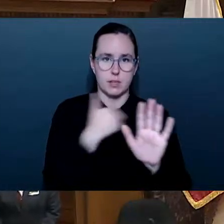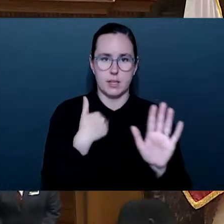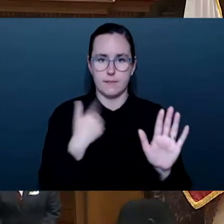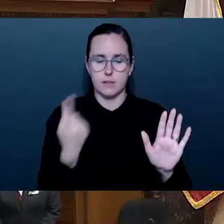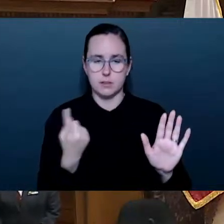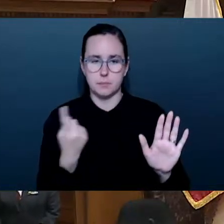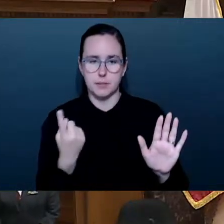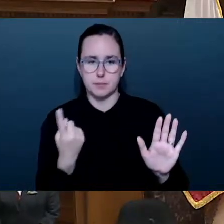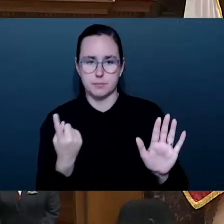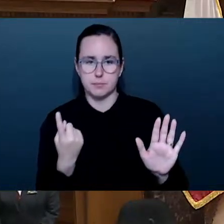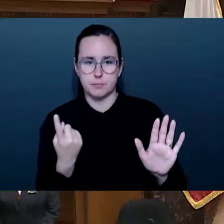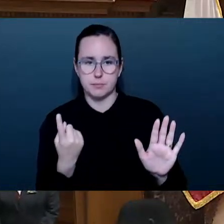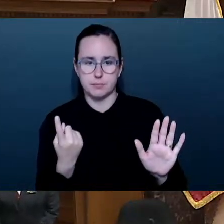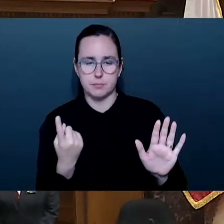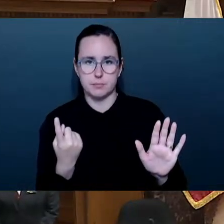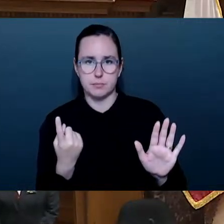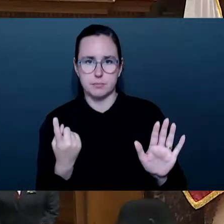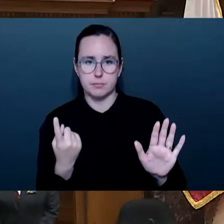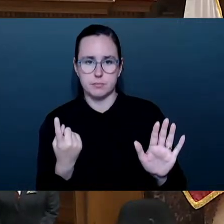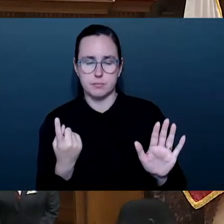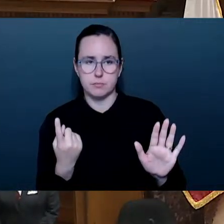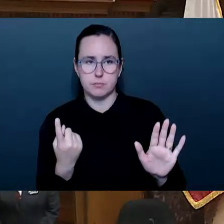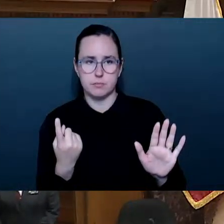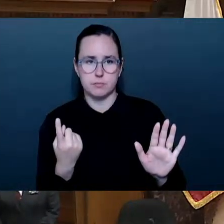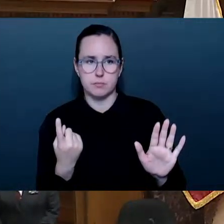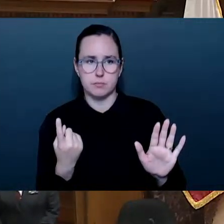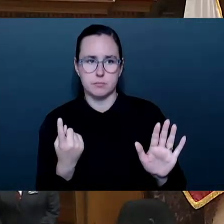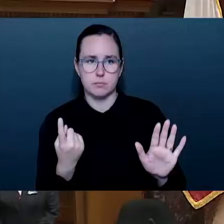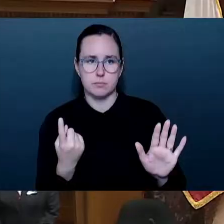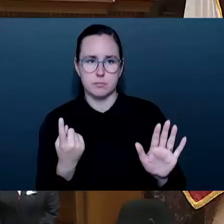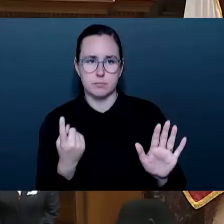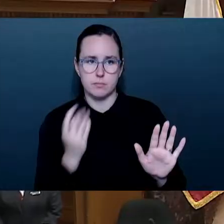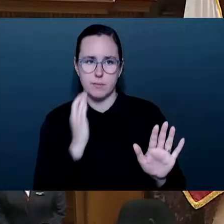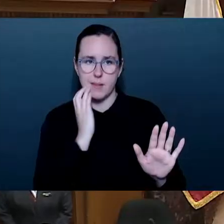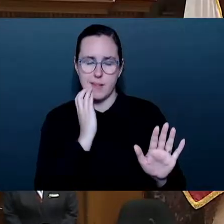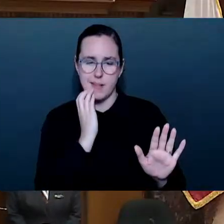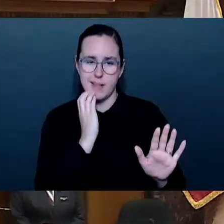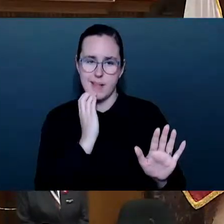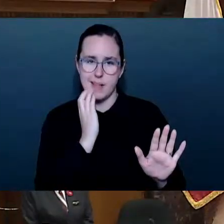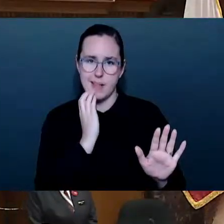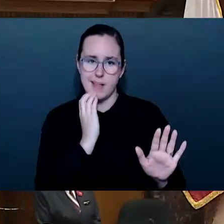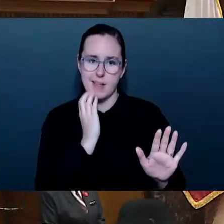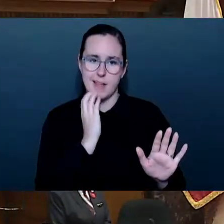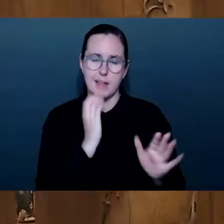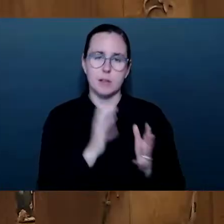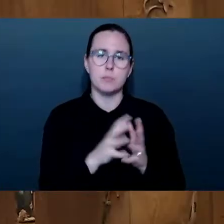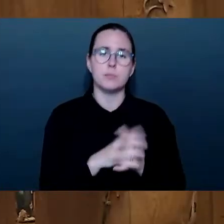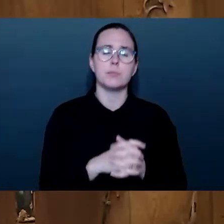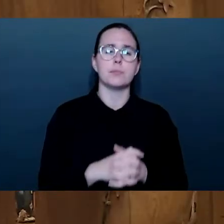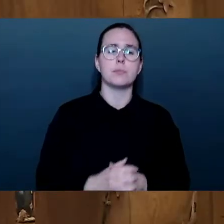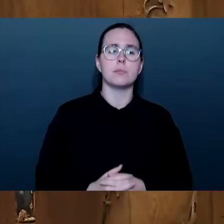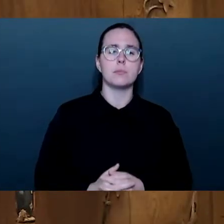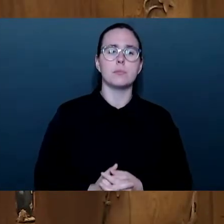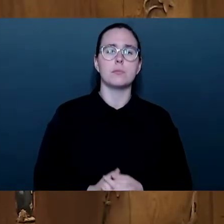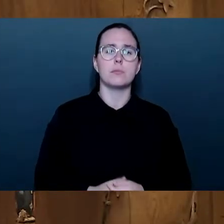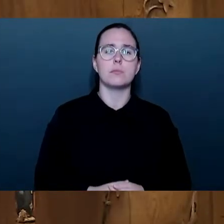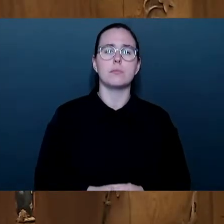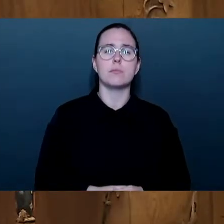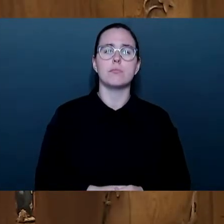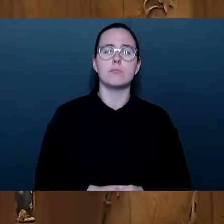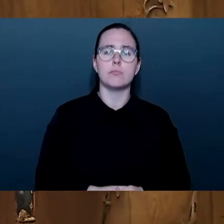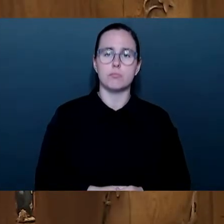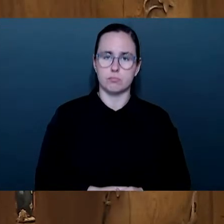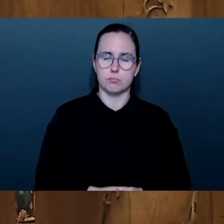Members, I have the honor to table the Auditor General's report Beyond the Bottom Line, Navigating the Province of